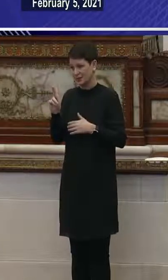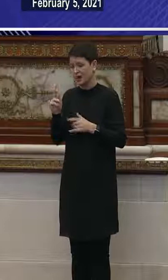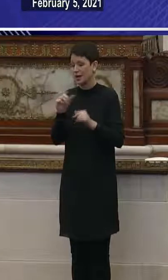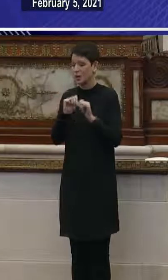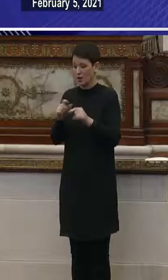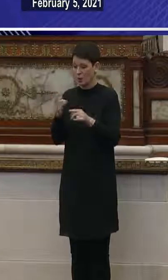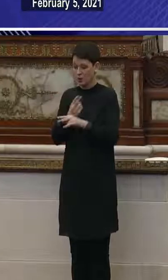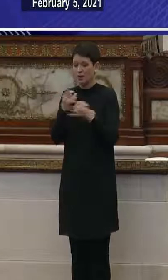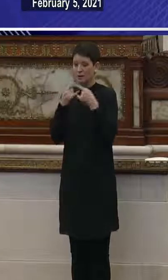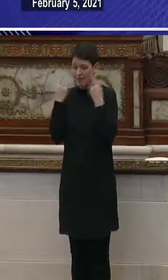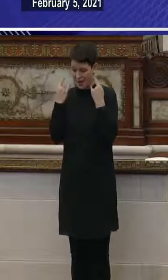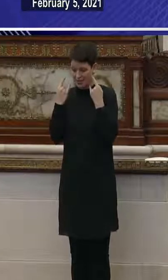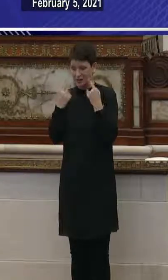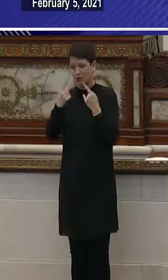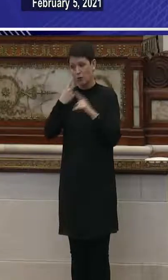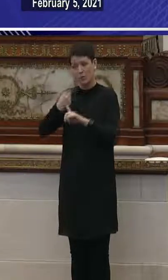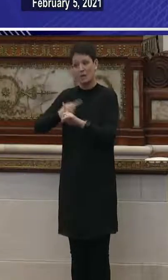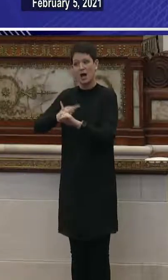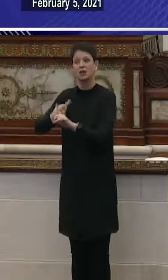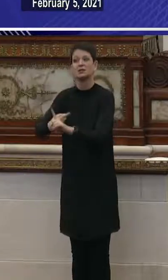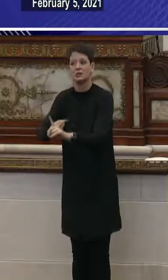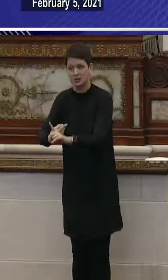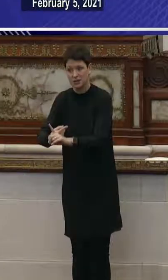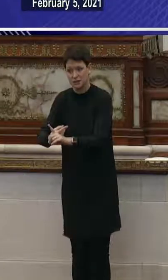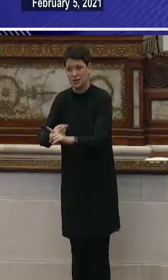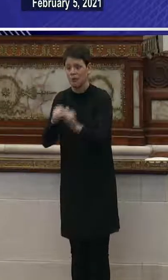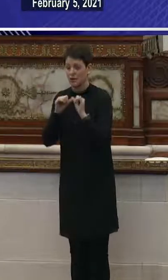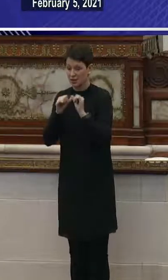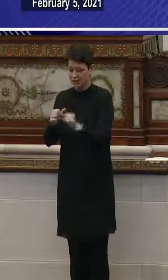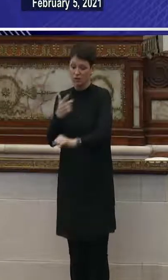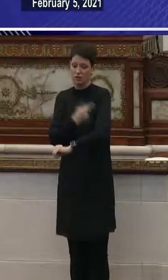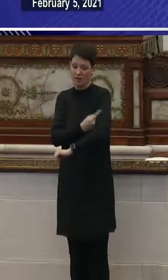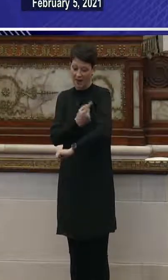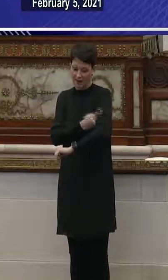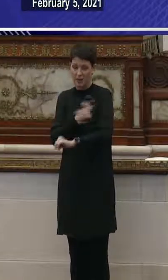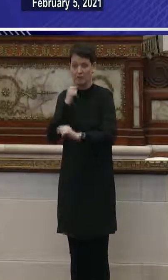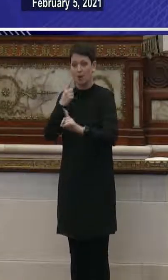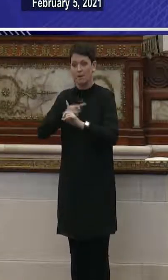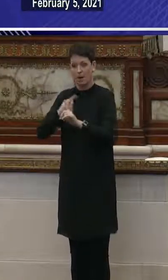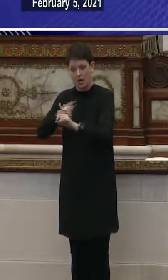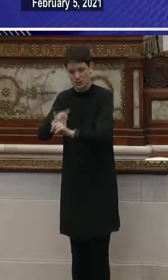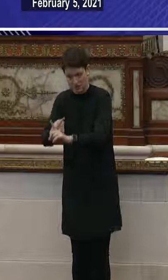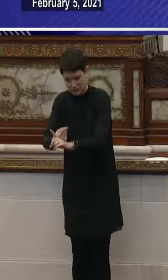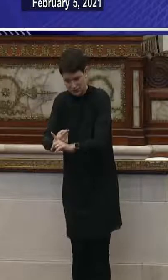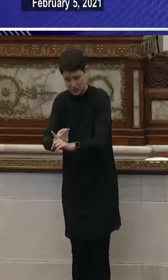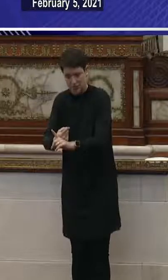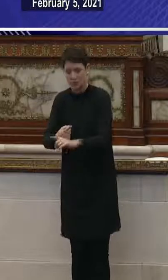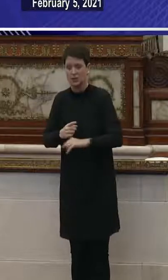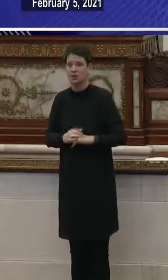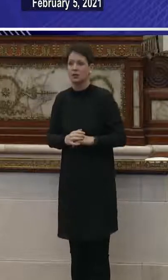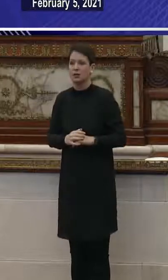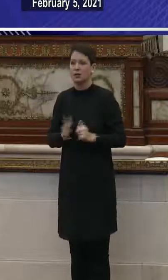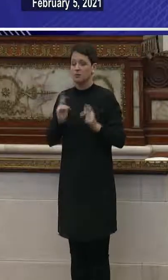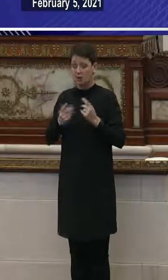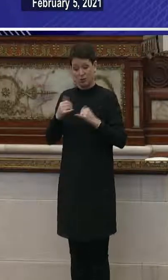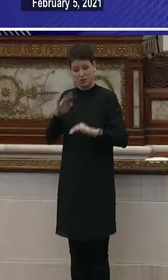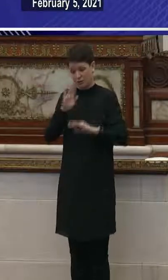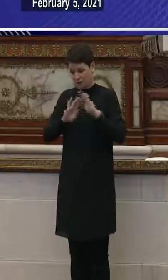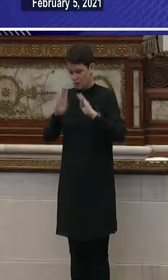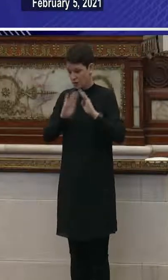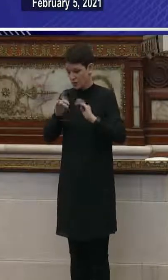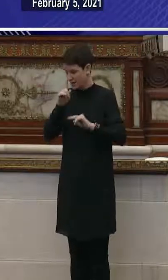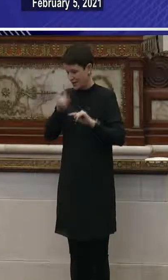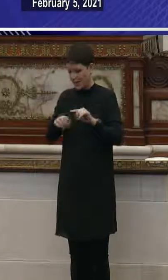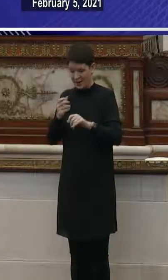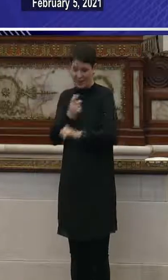et cetera, for months. And we're going to continue to be vaccinating for months. And there are going to be people who are still frustrated because they